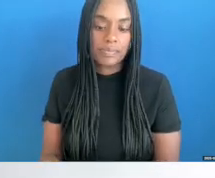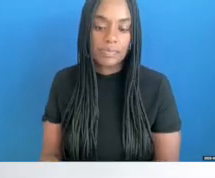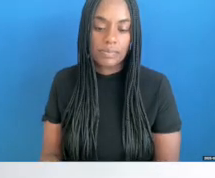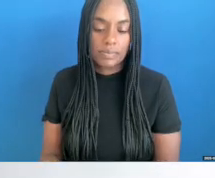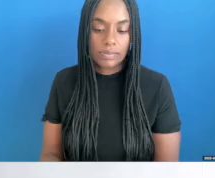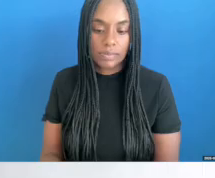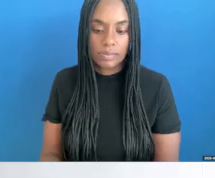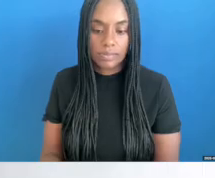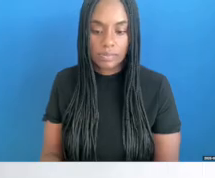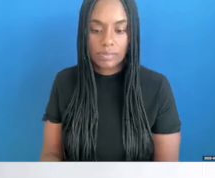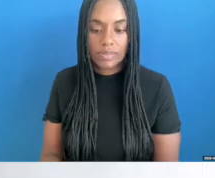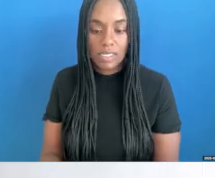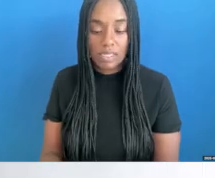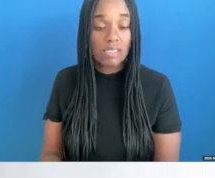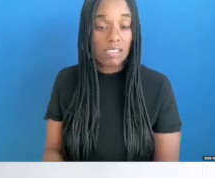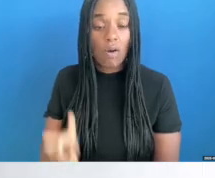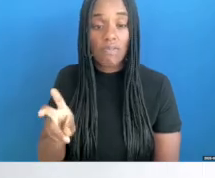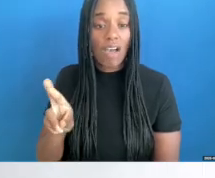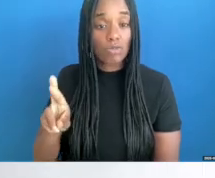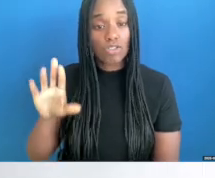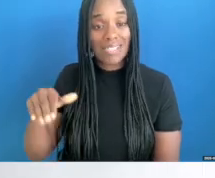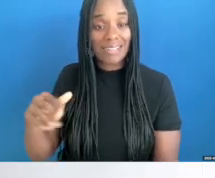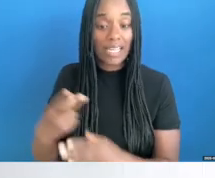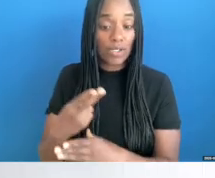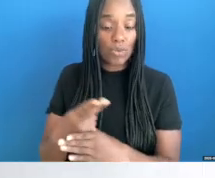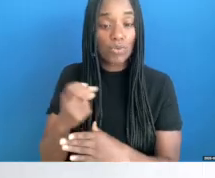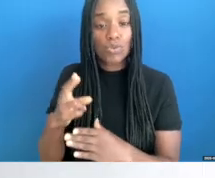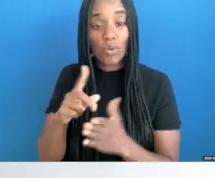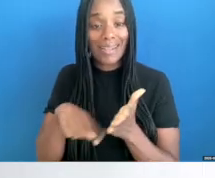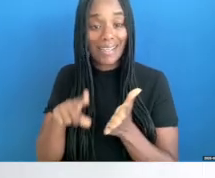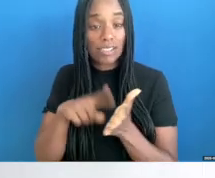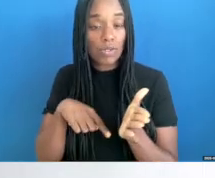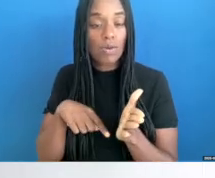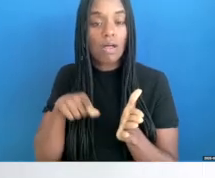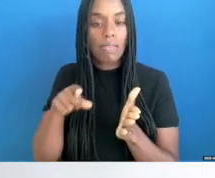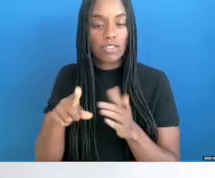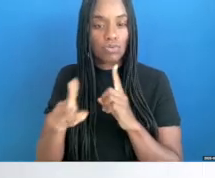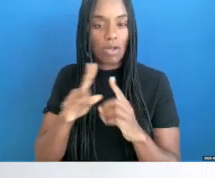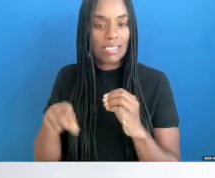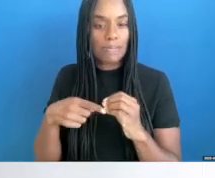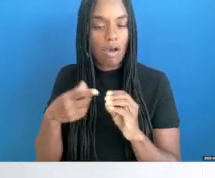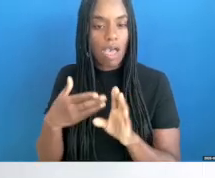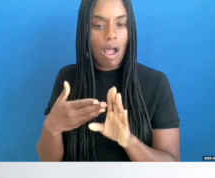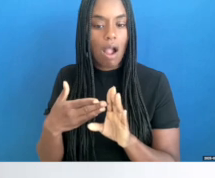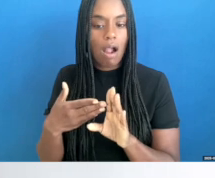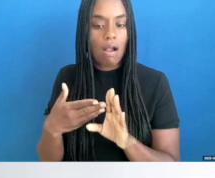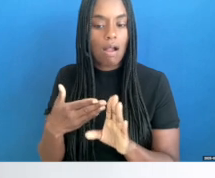unredeemed vouchers or canceled vouchers, and that we've spoken about at our previous two work group